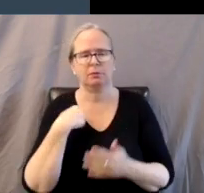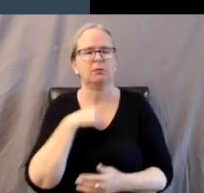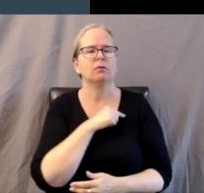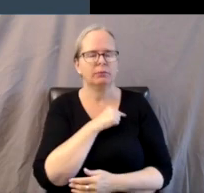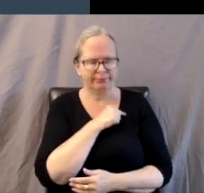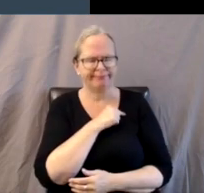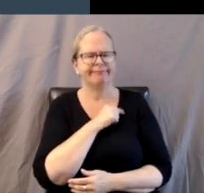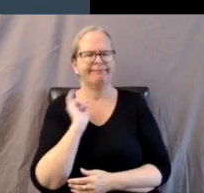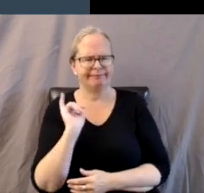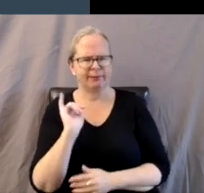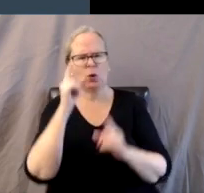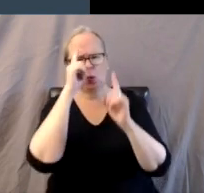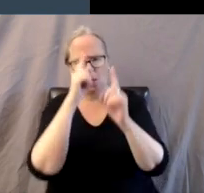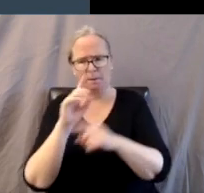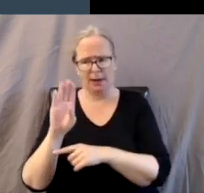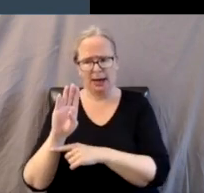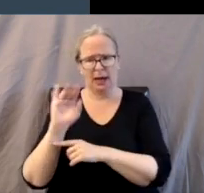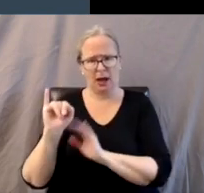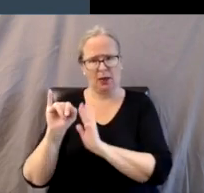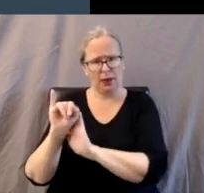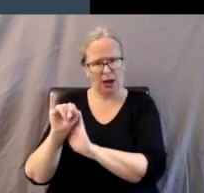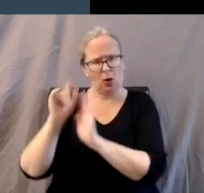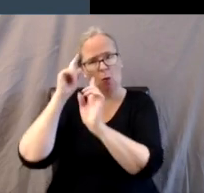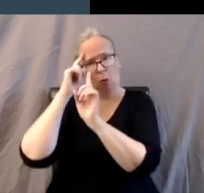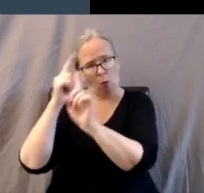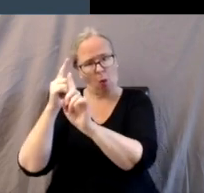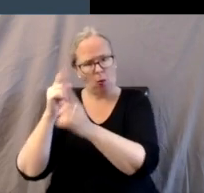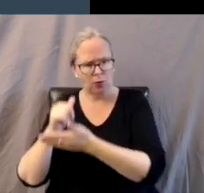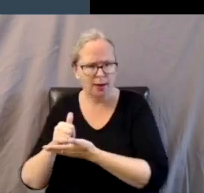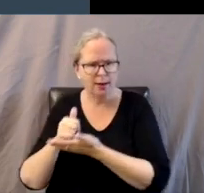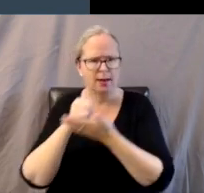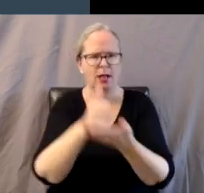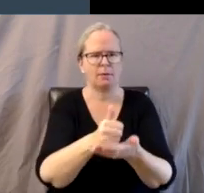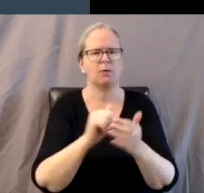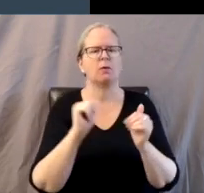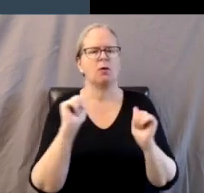to ensure the well-being of our population.